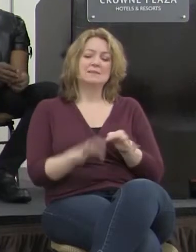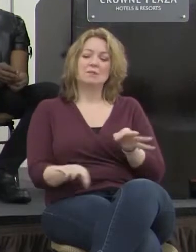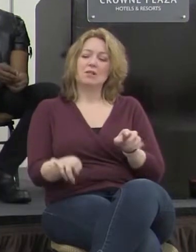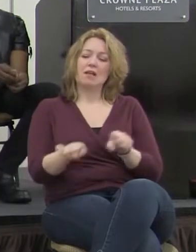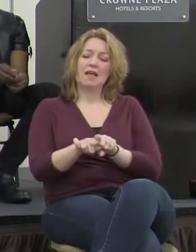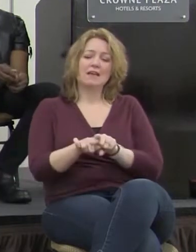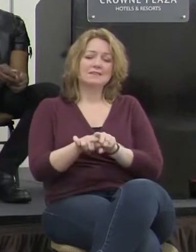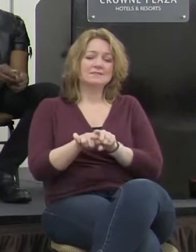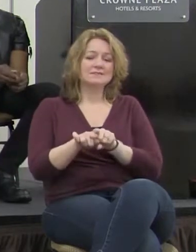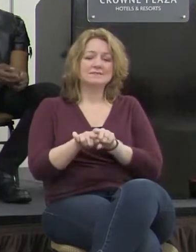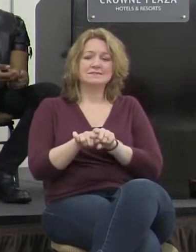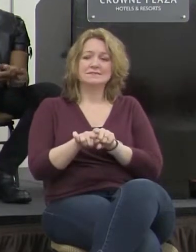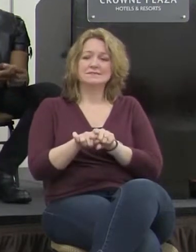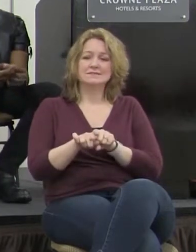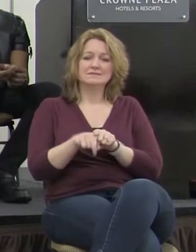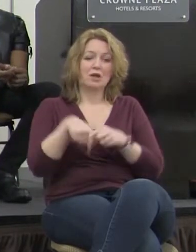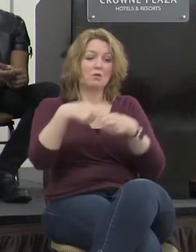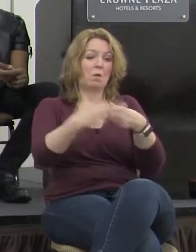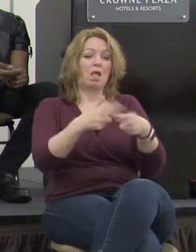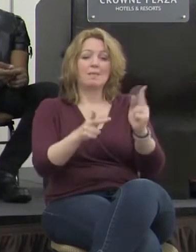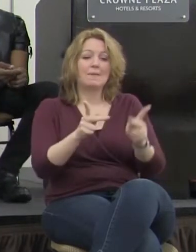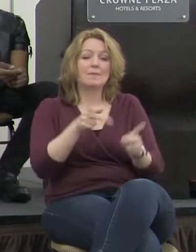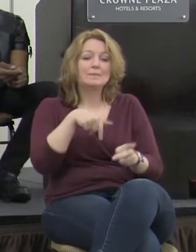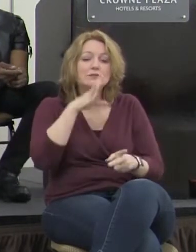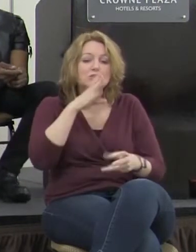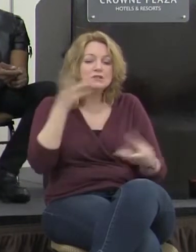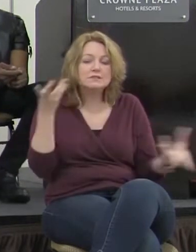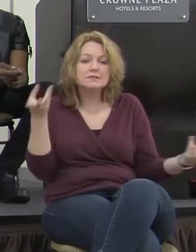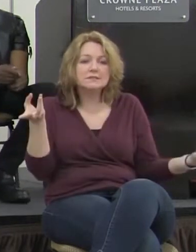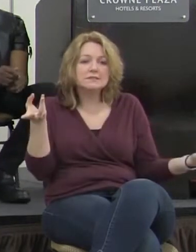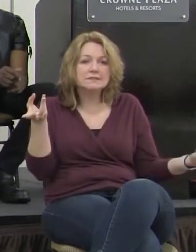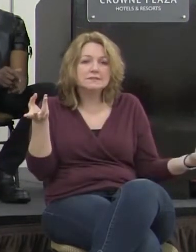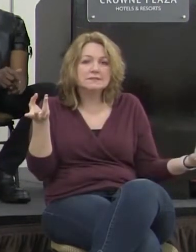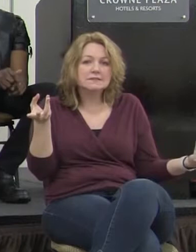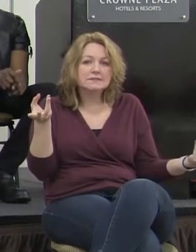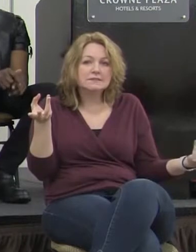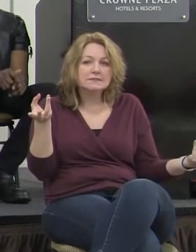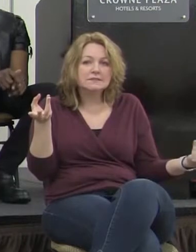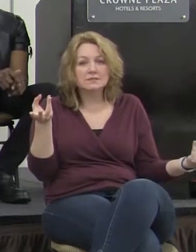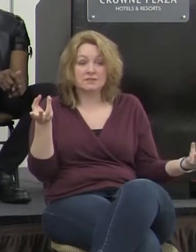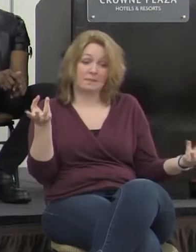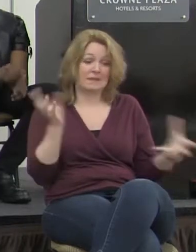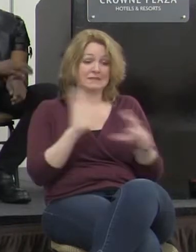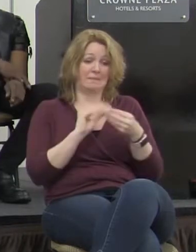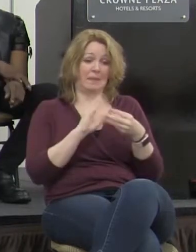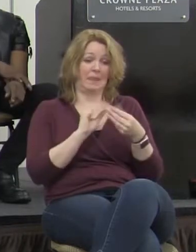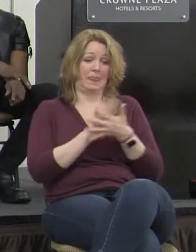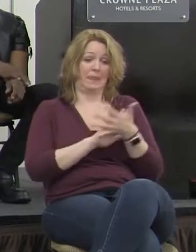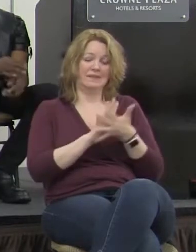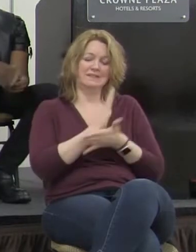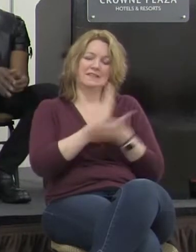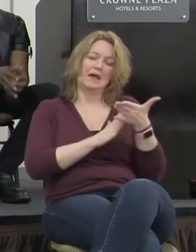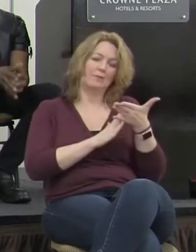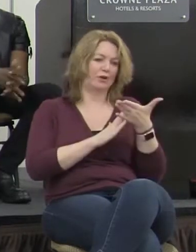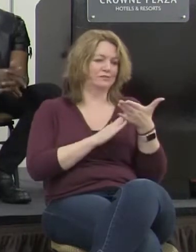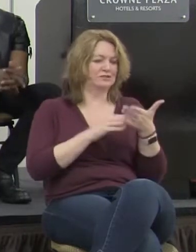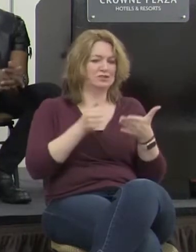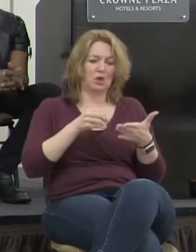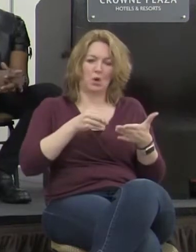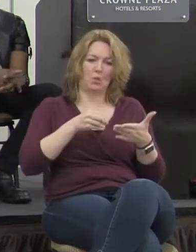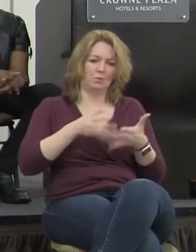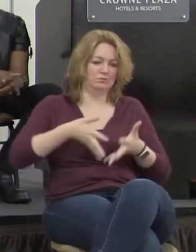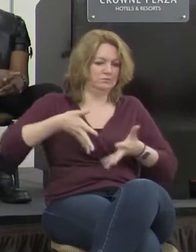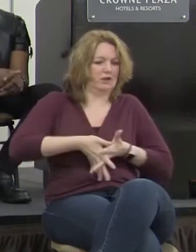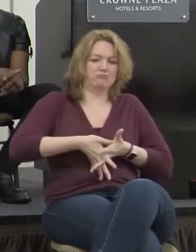calling, people bitches. I mean, I don't know. Some things are so ingrained.